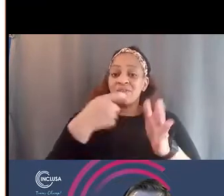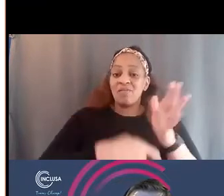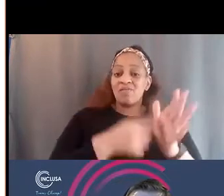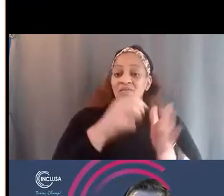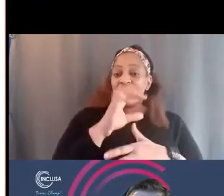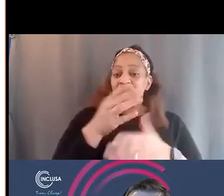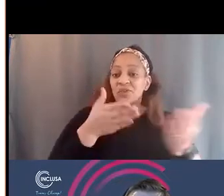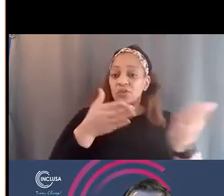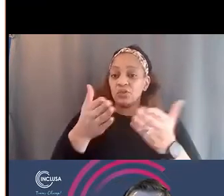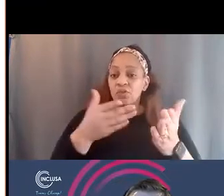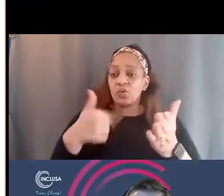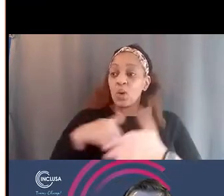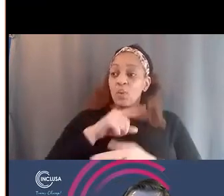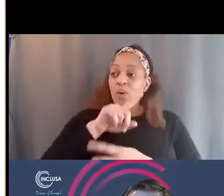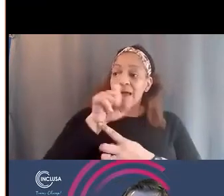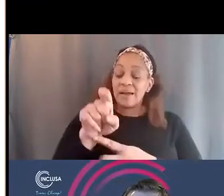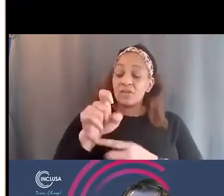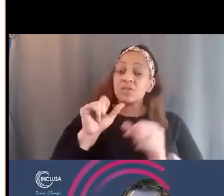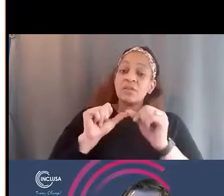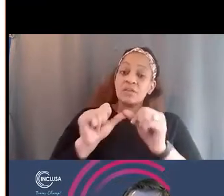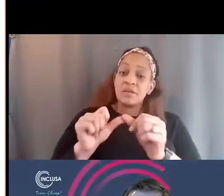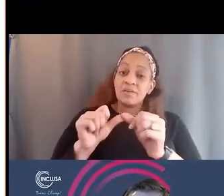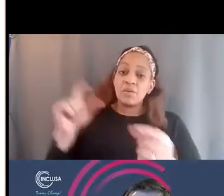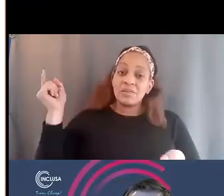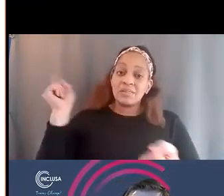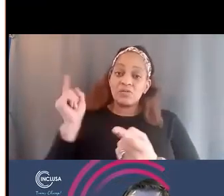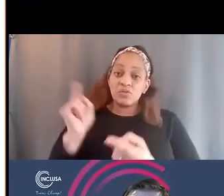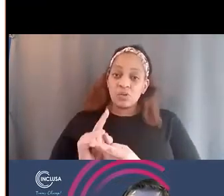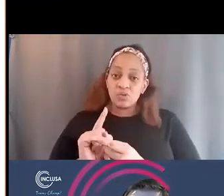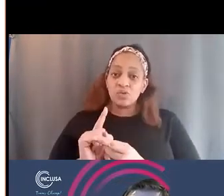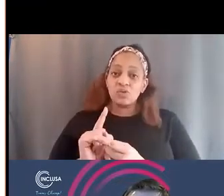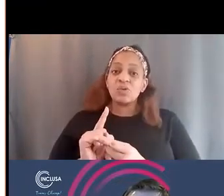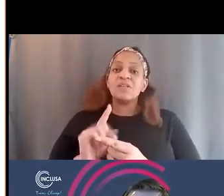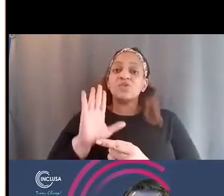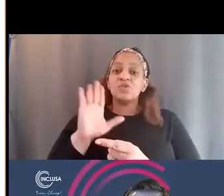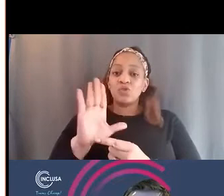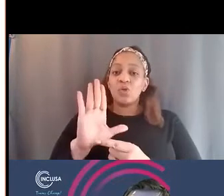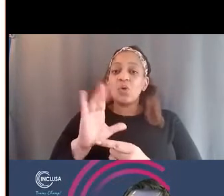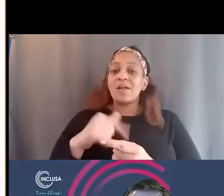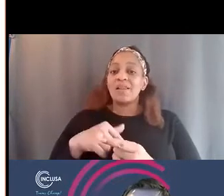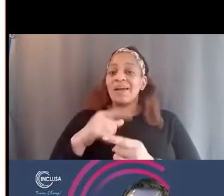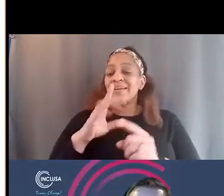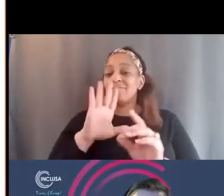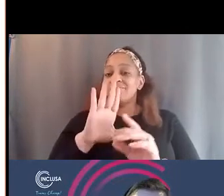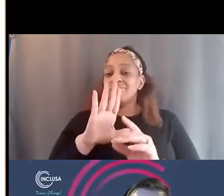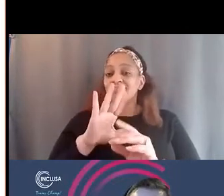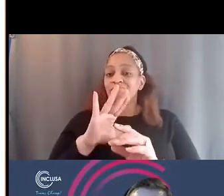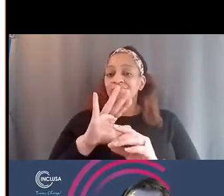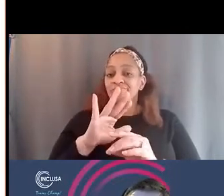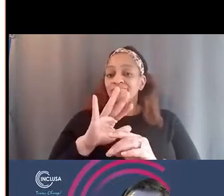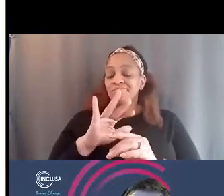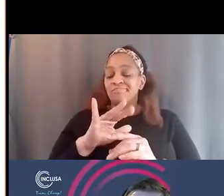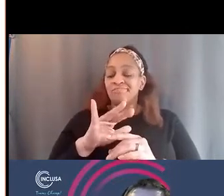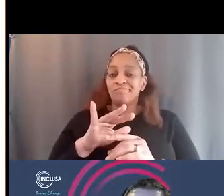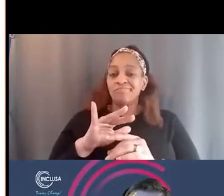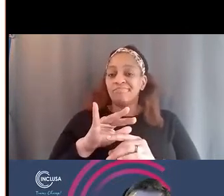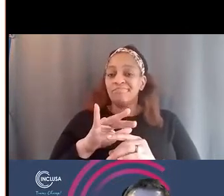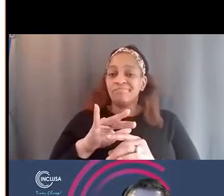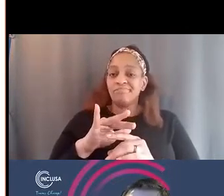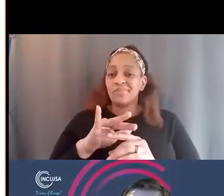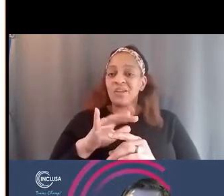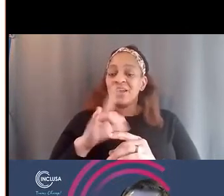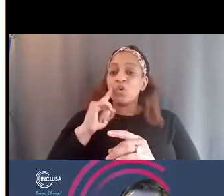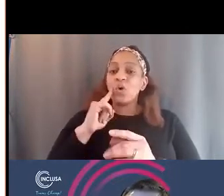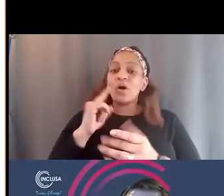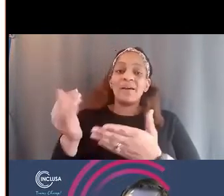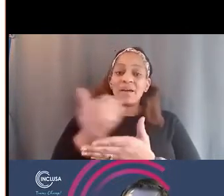to continue to decrease your revenue. And the only way that we can hope that you continue to get additional revenue